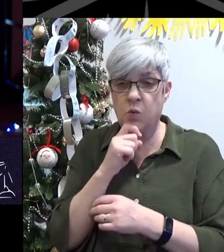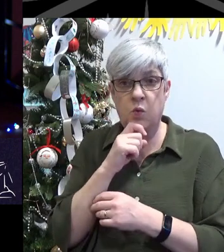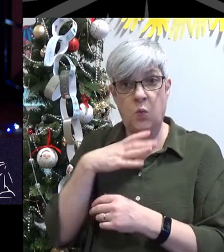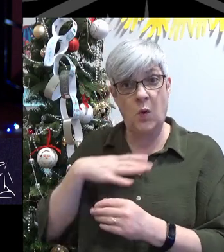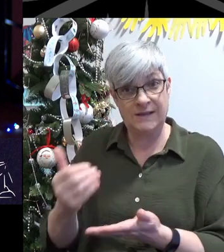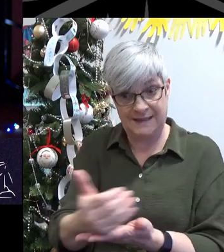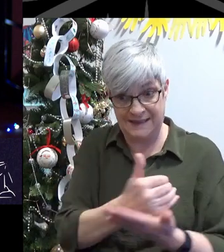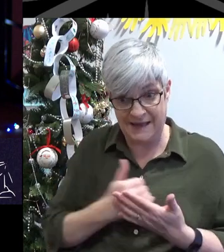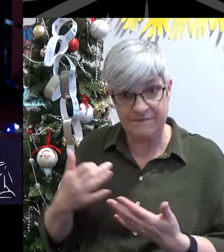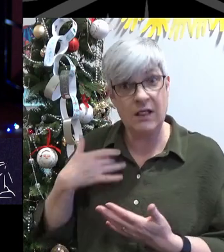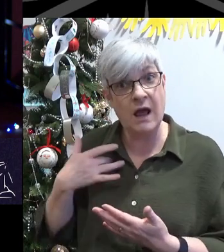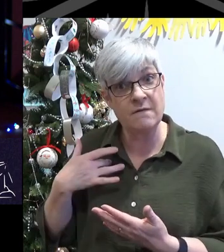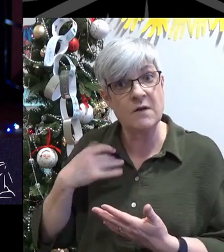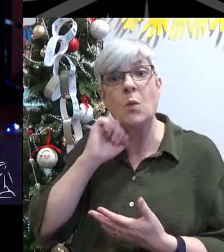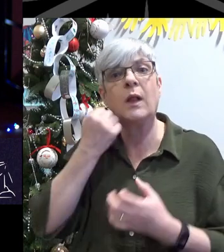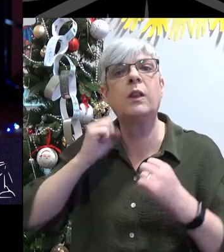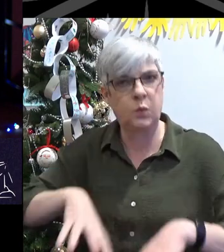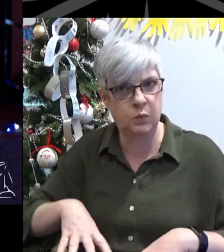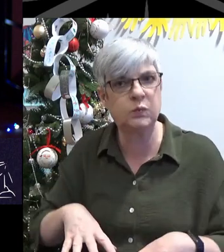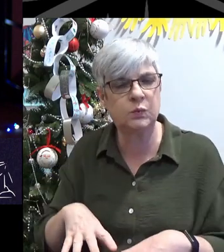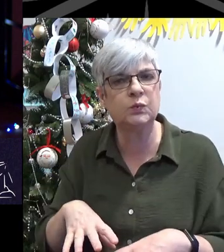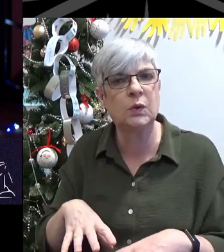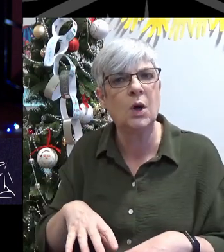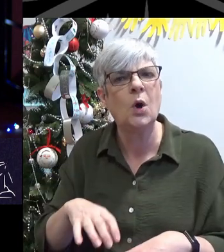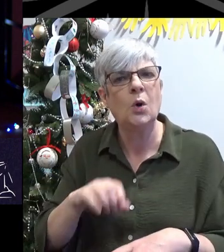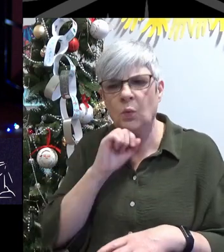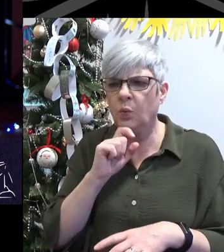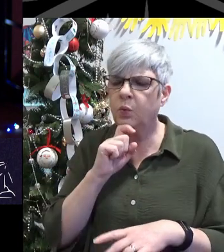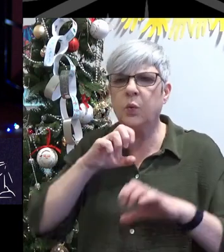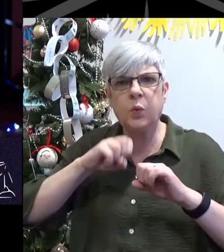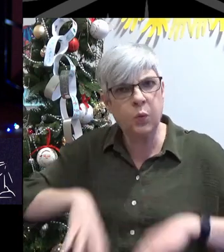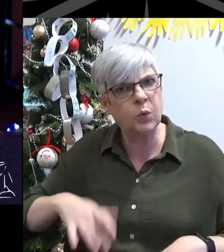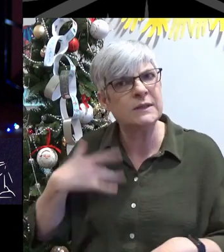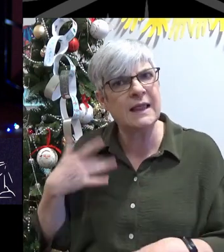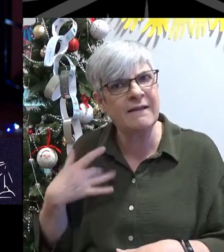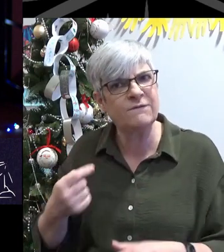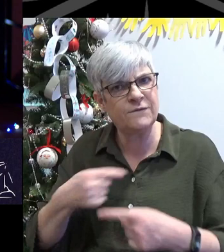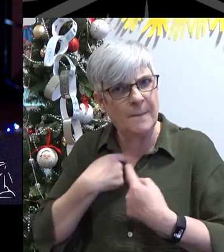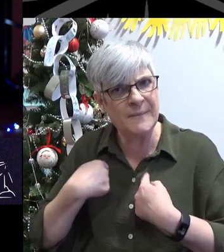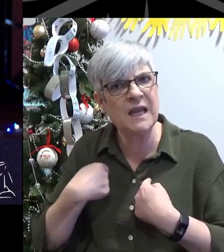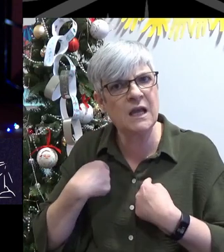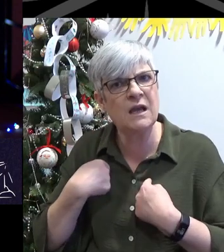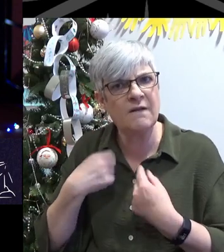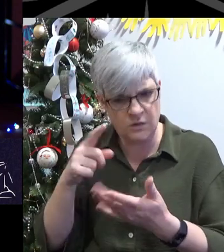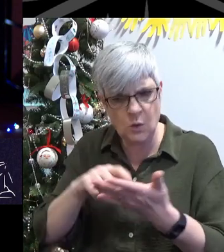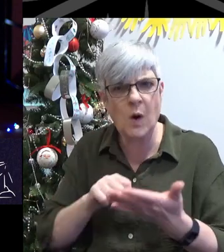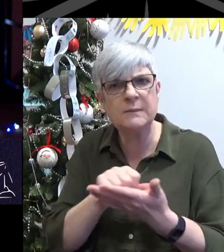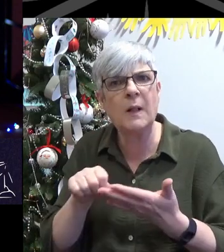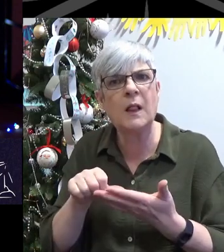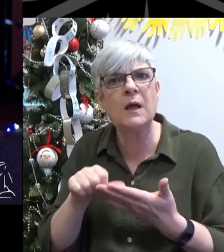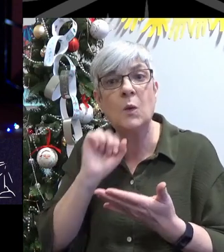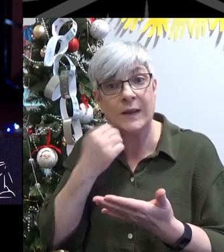save their life will lose it. But whoever loses their life for me and for the gospel will save it.